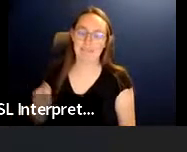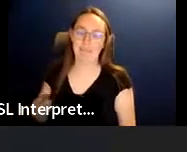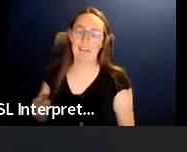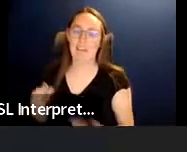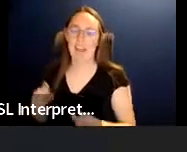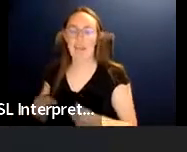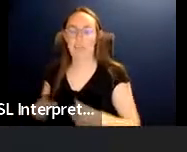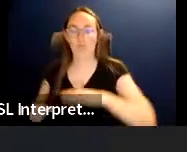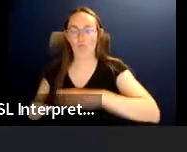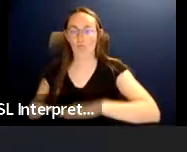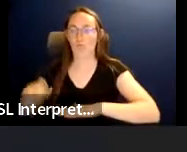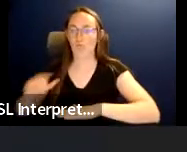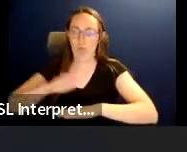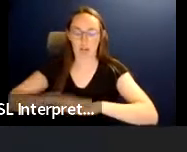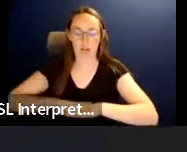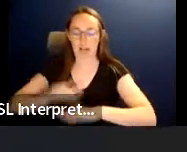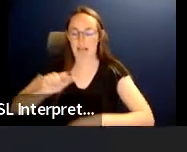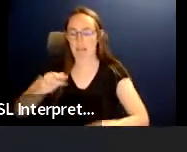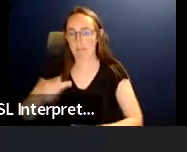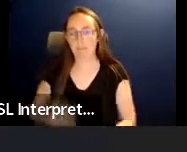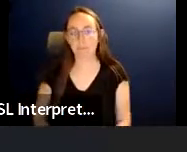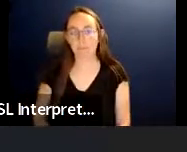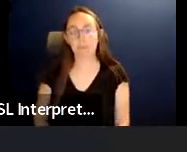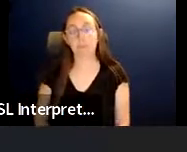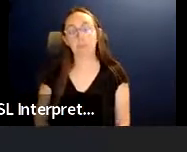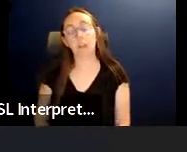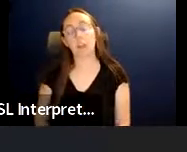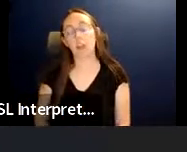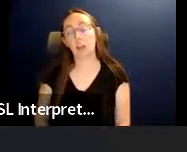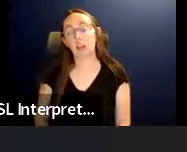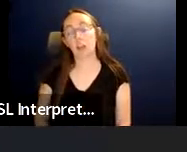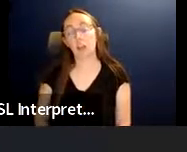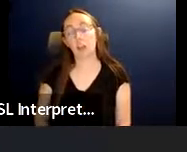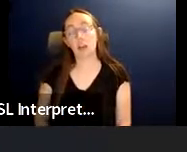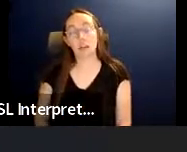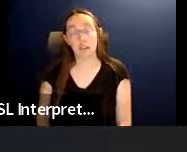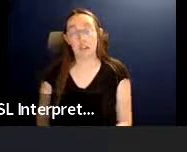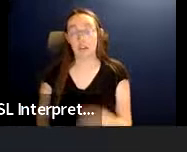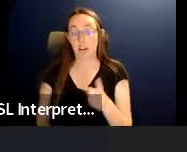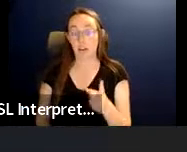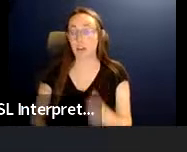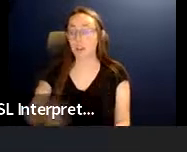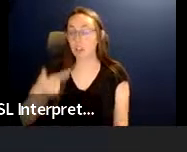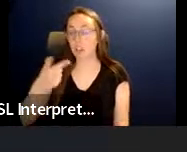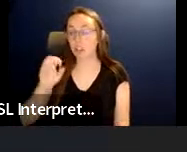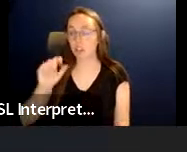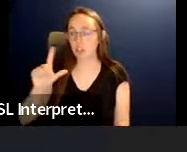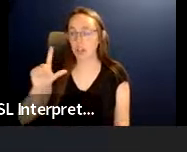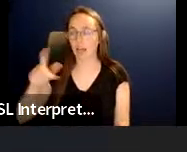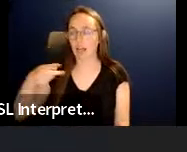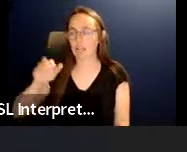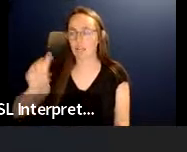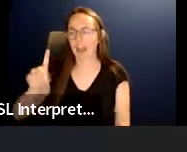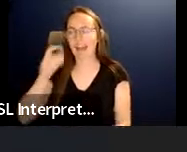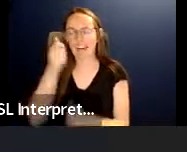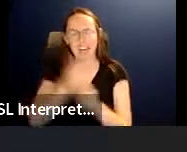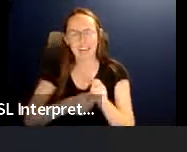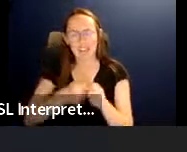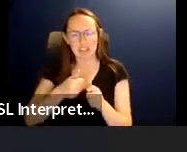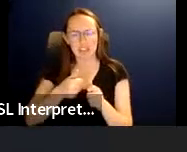lap. These are gel pads, and these sell for like a buck a piece. You can get them on